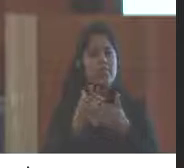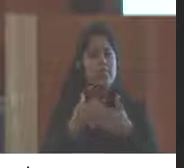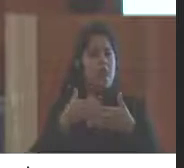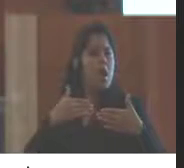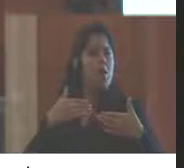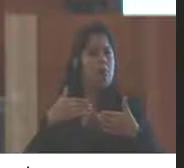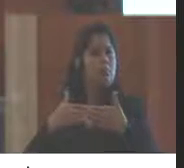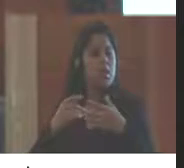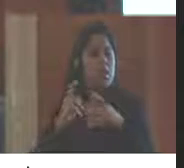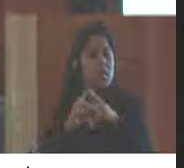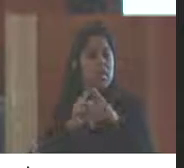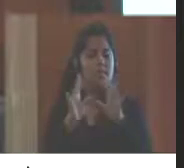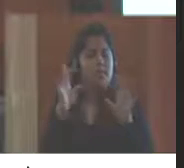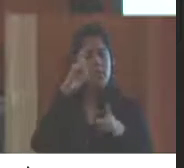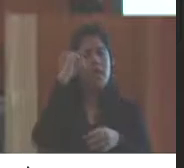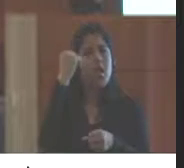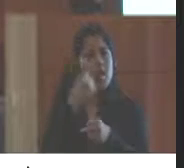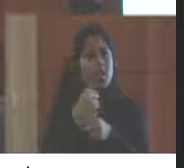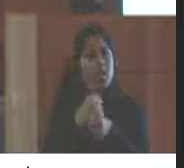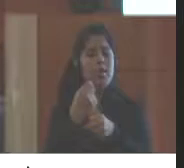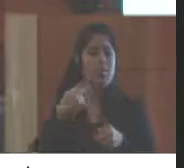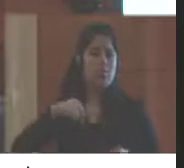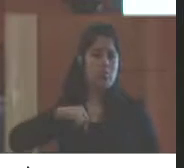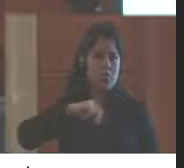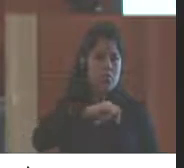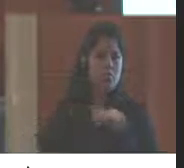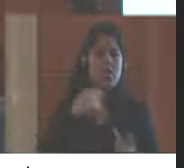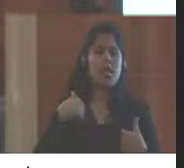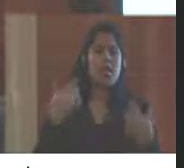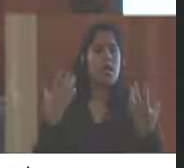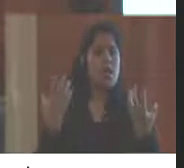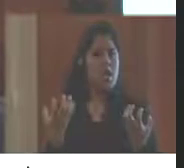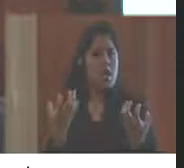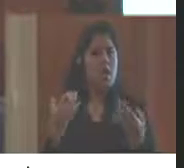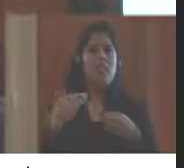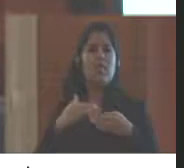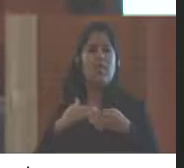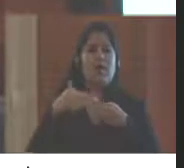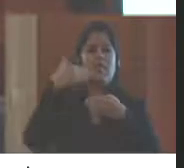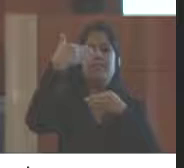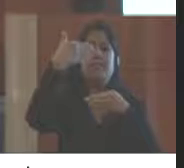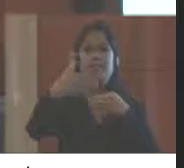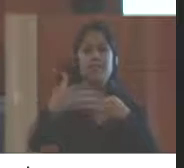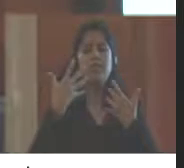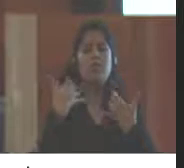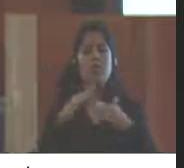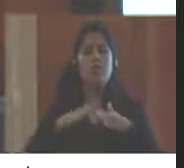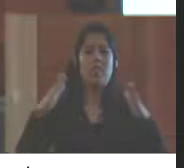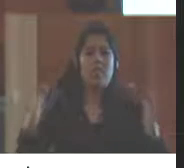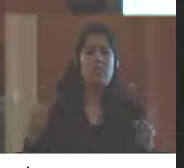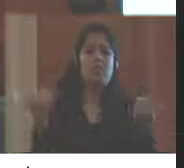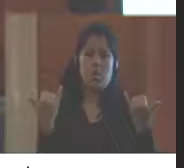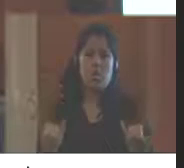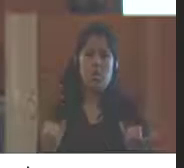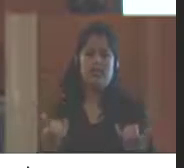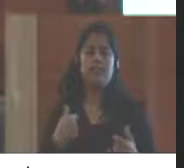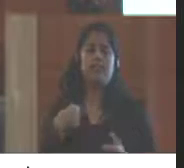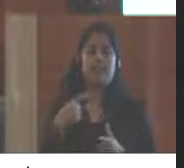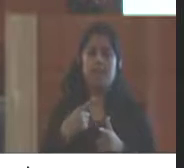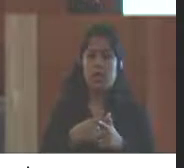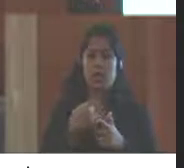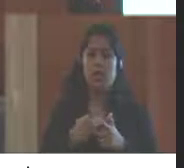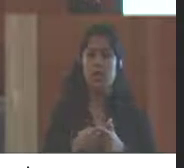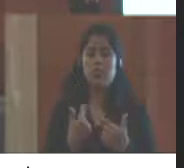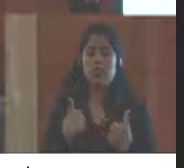which is a midterm, long-term work, is the work that we want to move forward today in